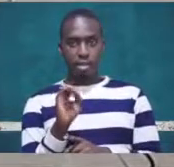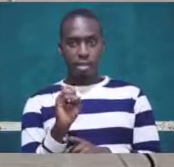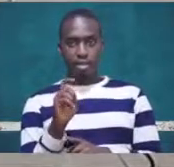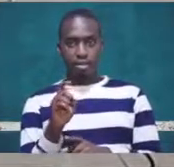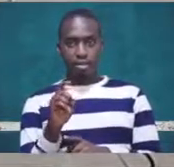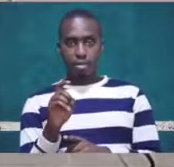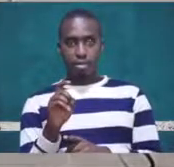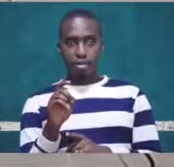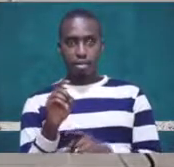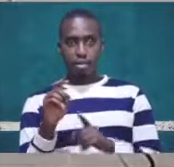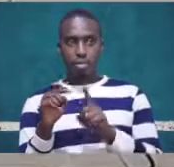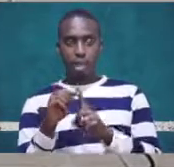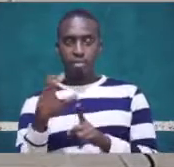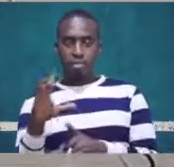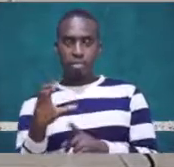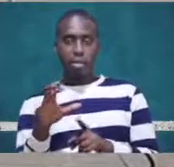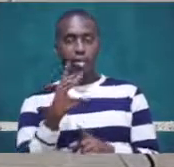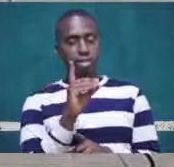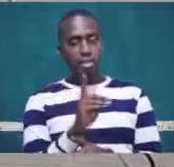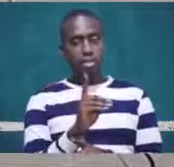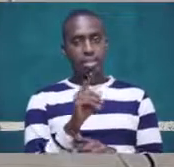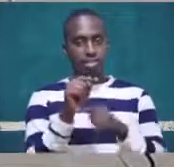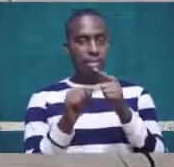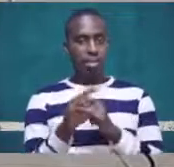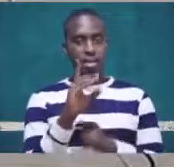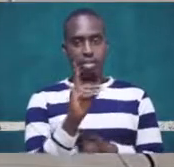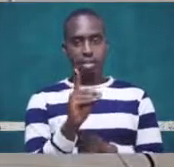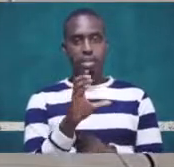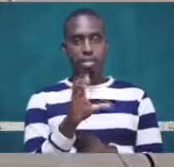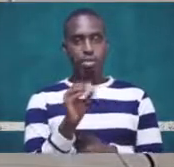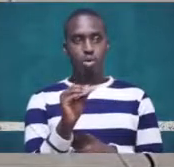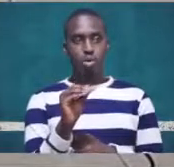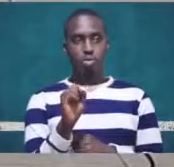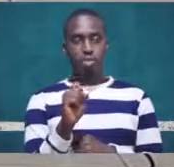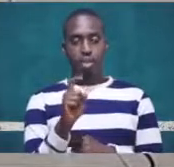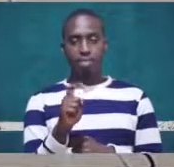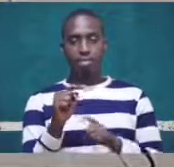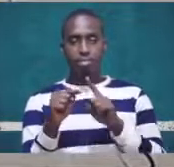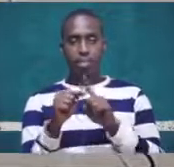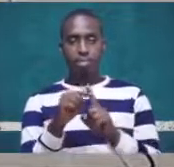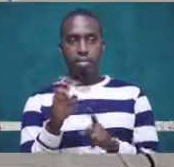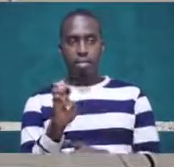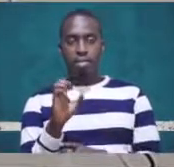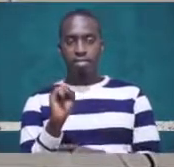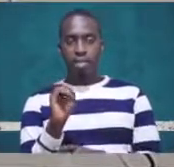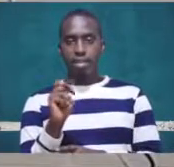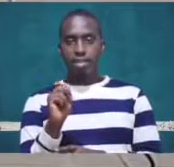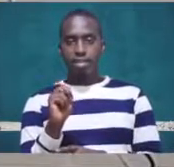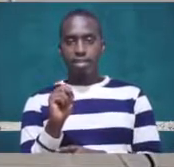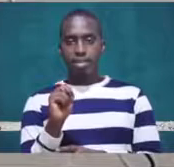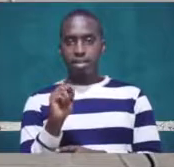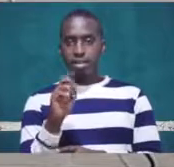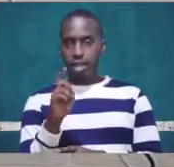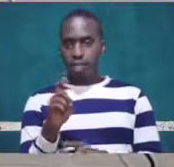by d cos x plus e sine x plus